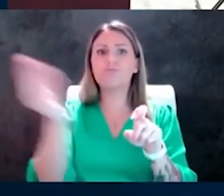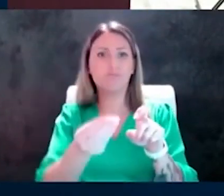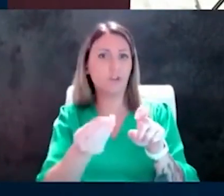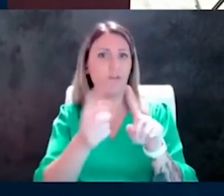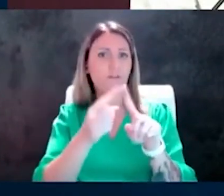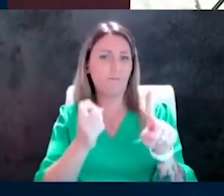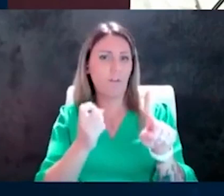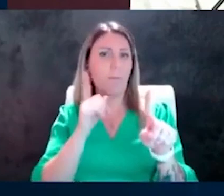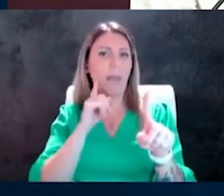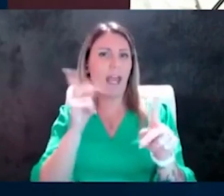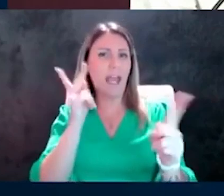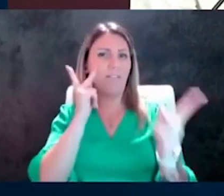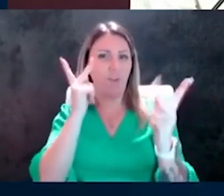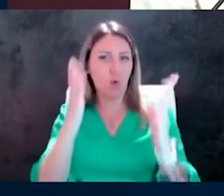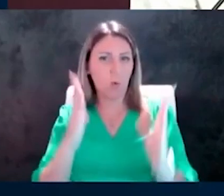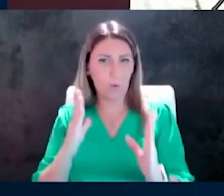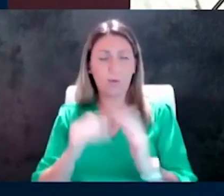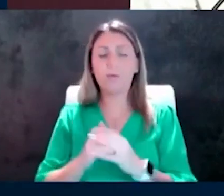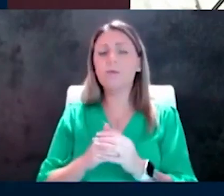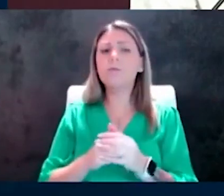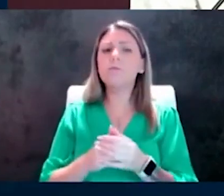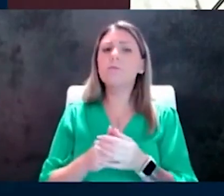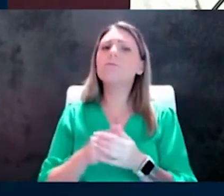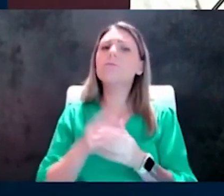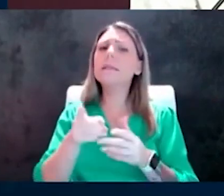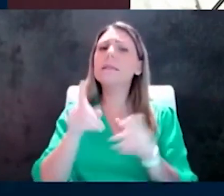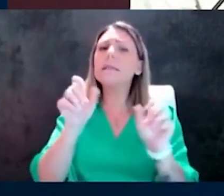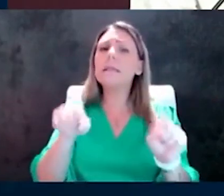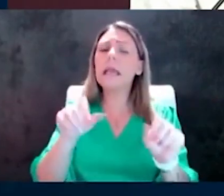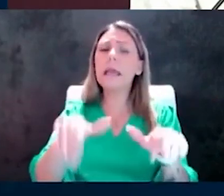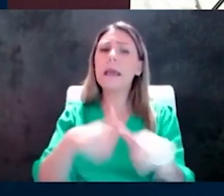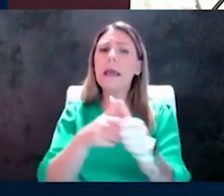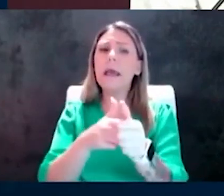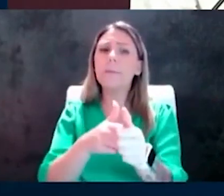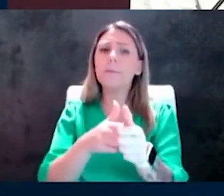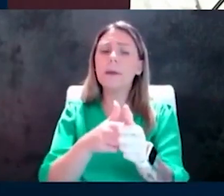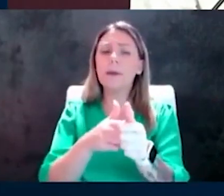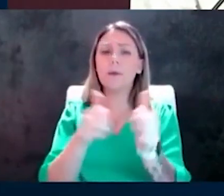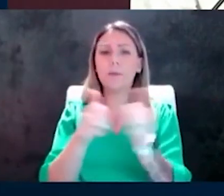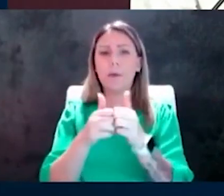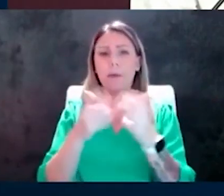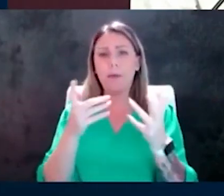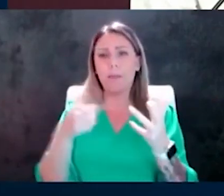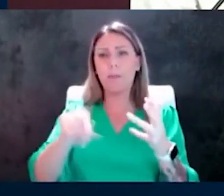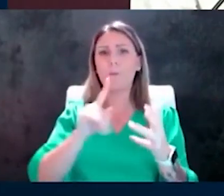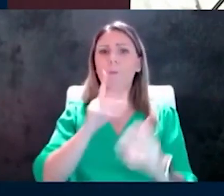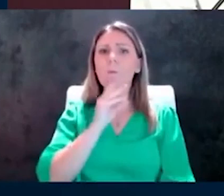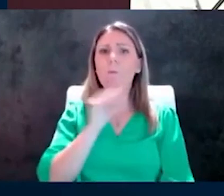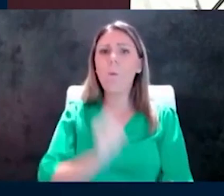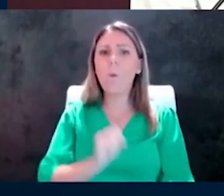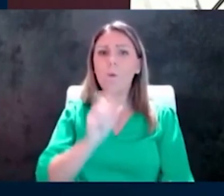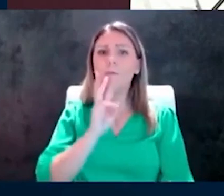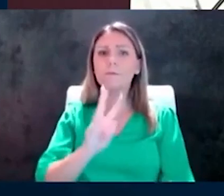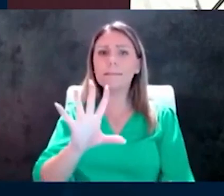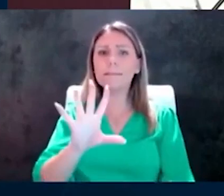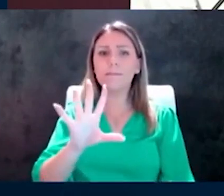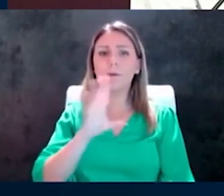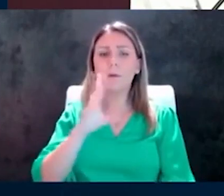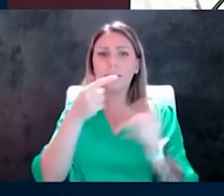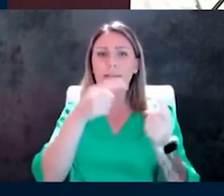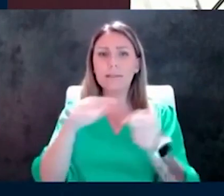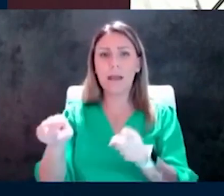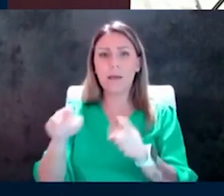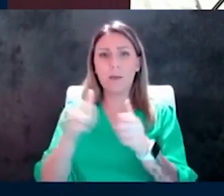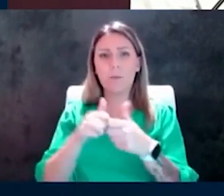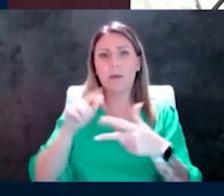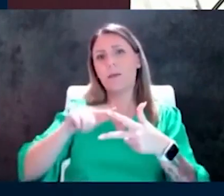theirs, asking if you all could update him on those over 65 who are wondering what is going on with the Moderna booster. He